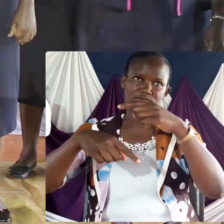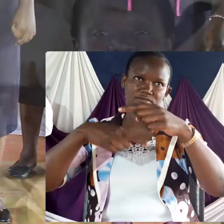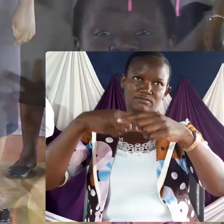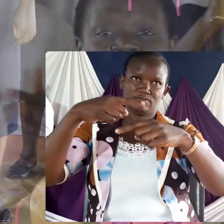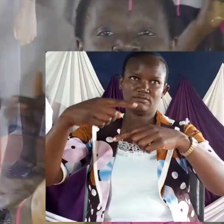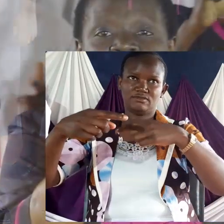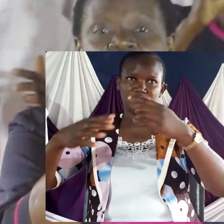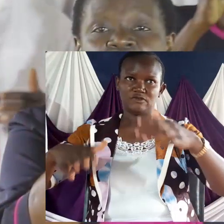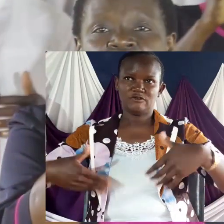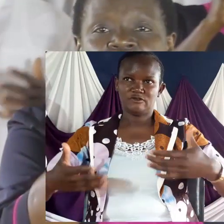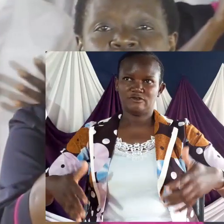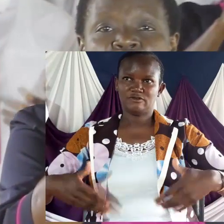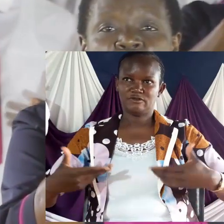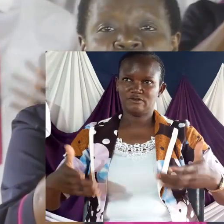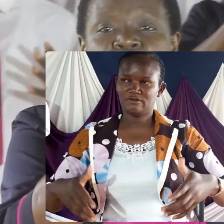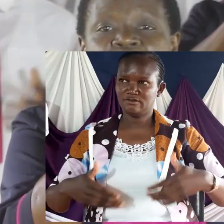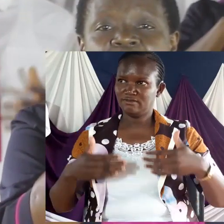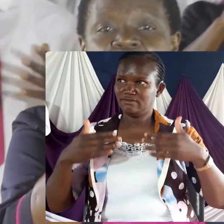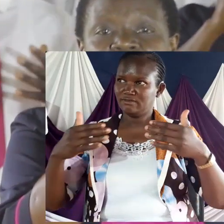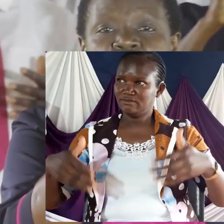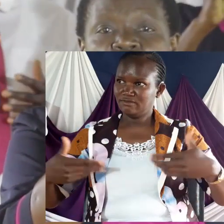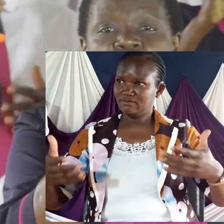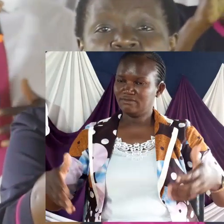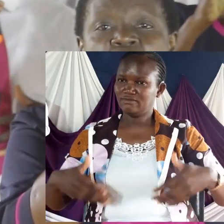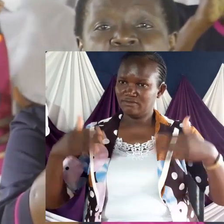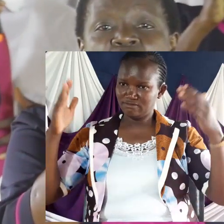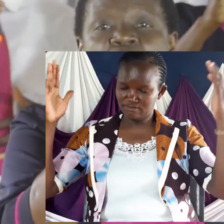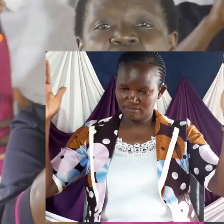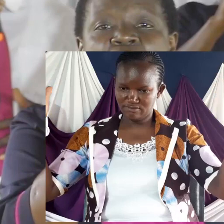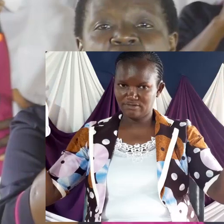emor Jowadwa emor madwa.